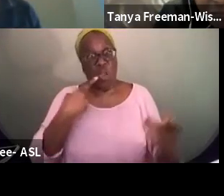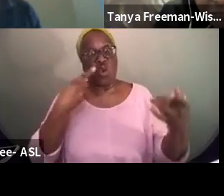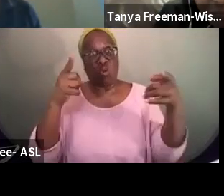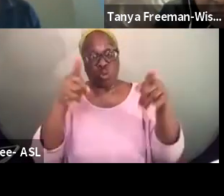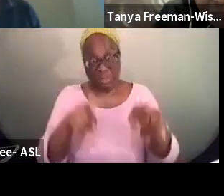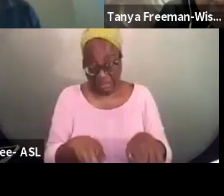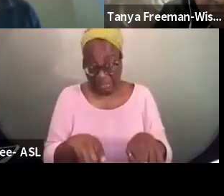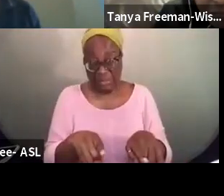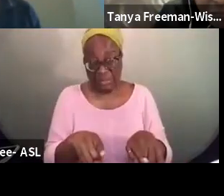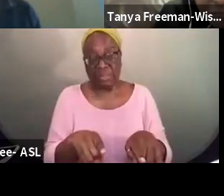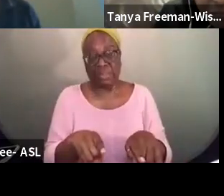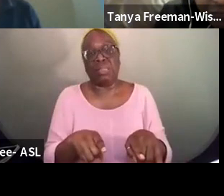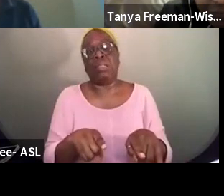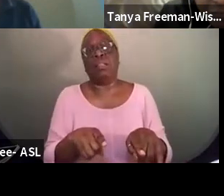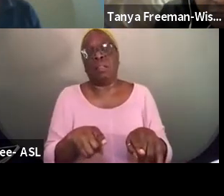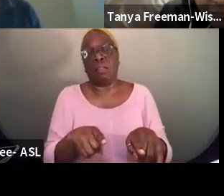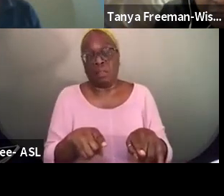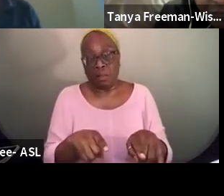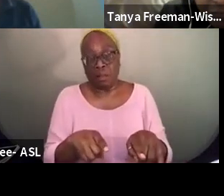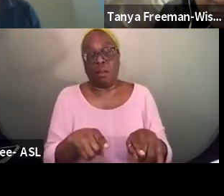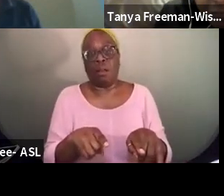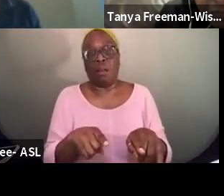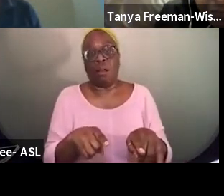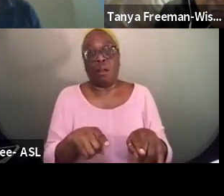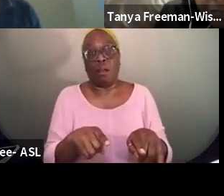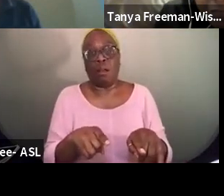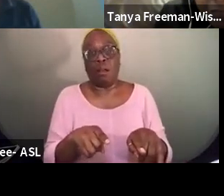will consist of the student's performance